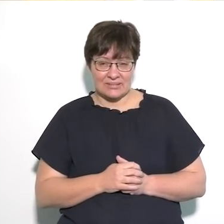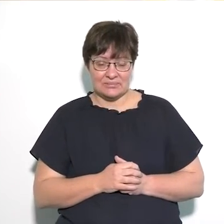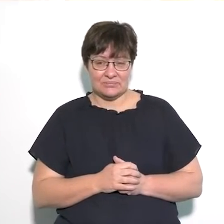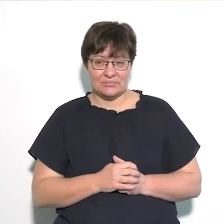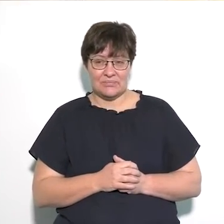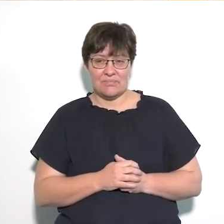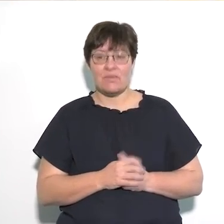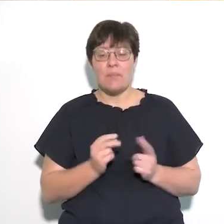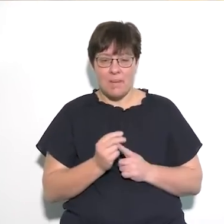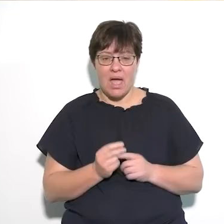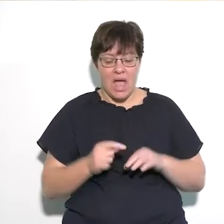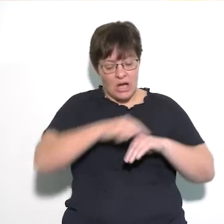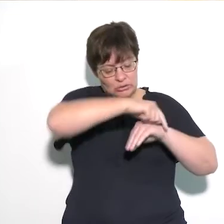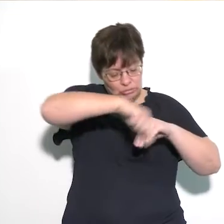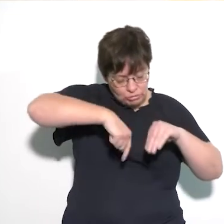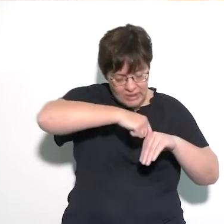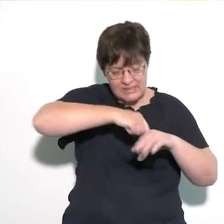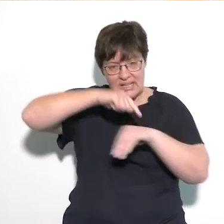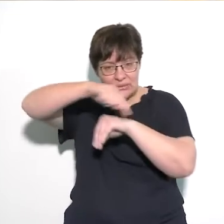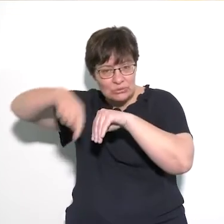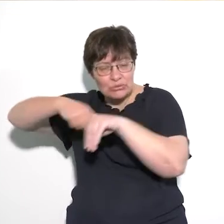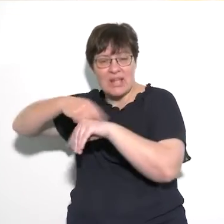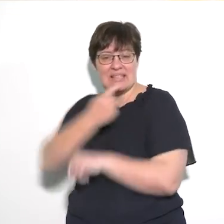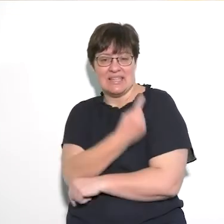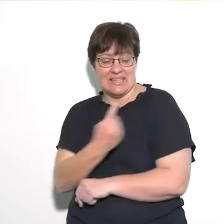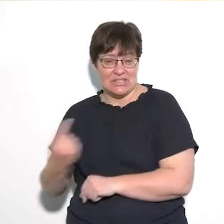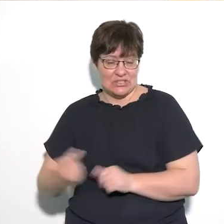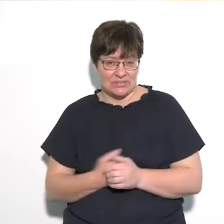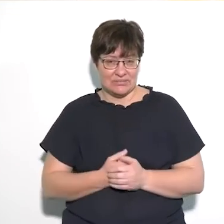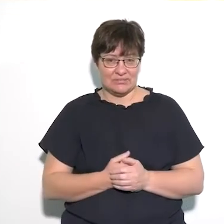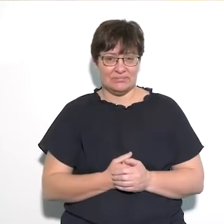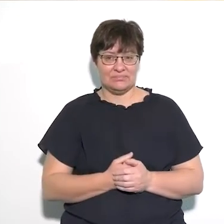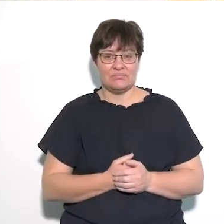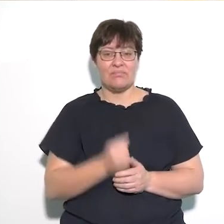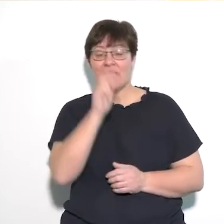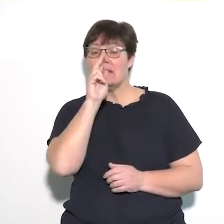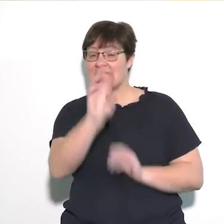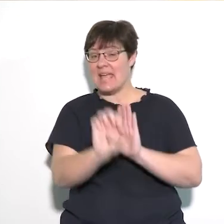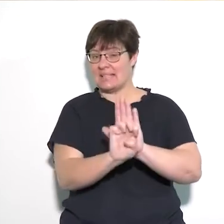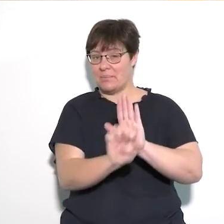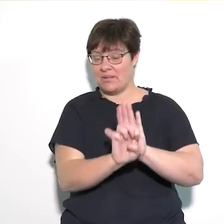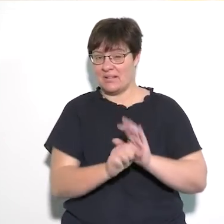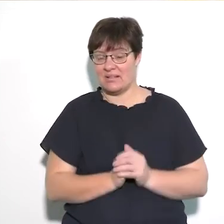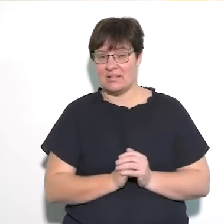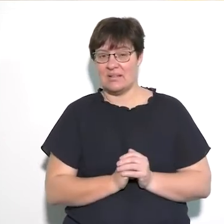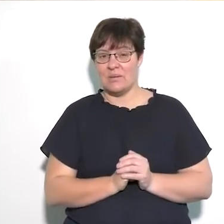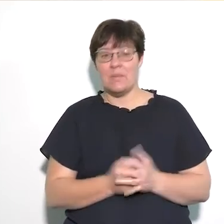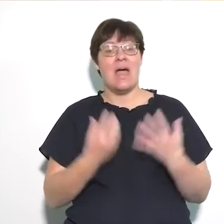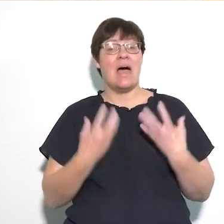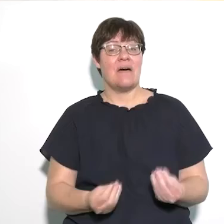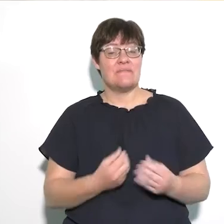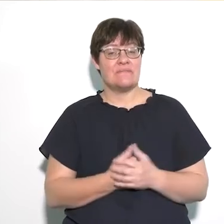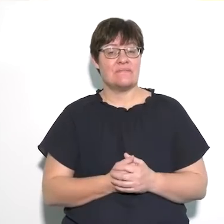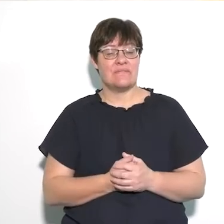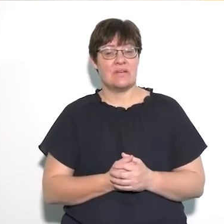Take your piece of paper and trace each of your circles. Here you can see the examples. I've